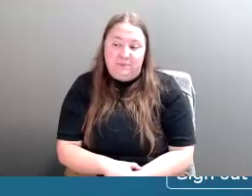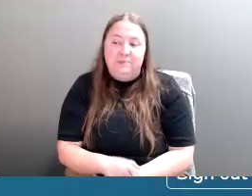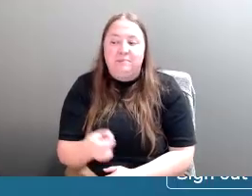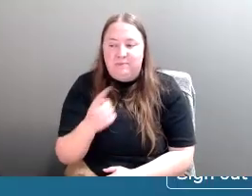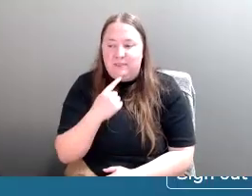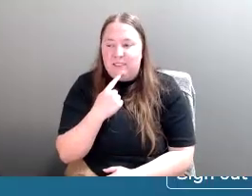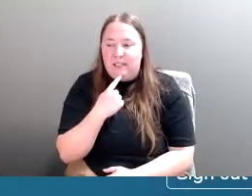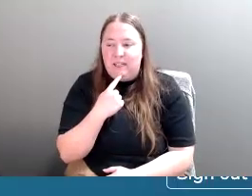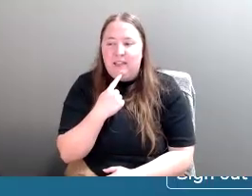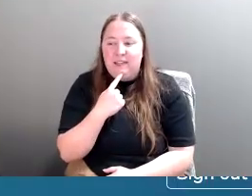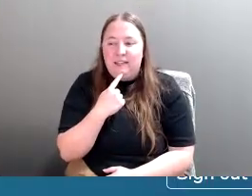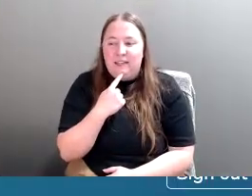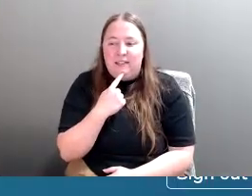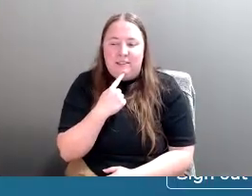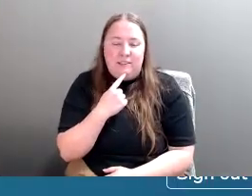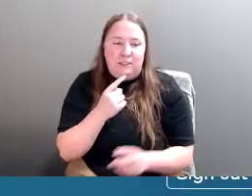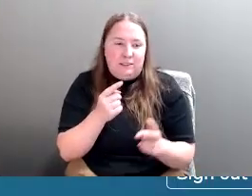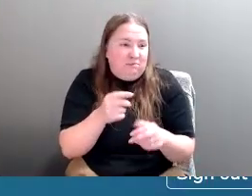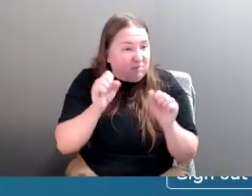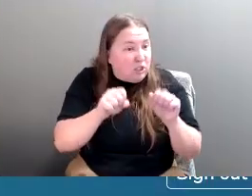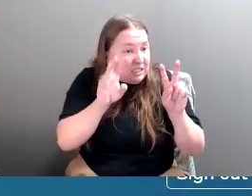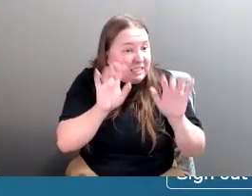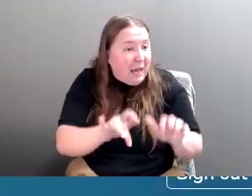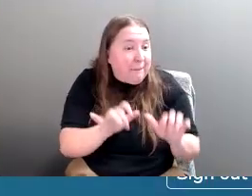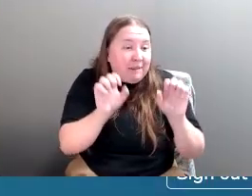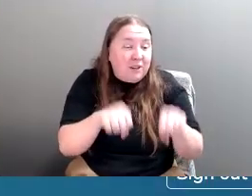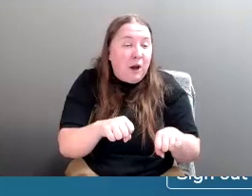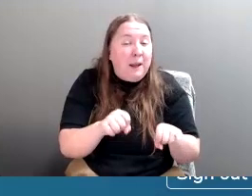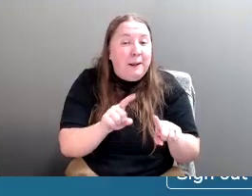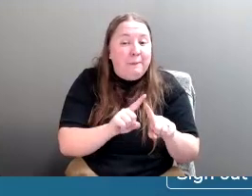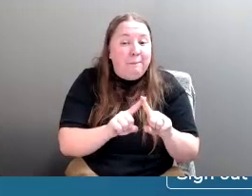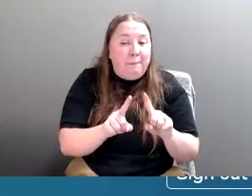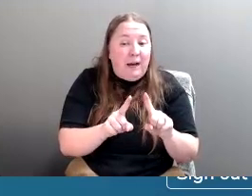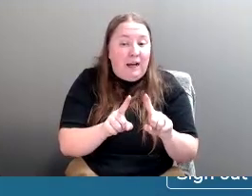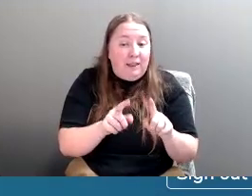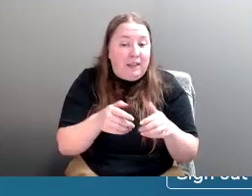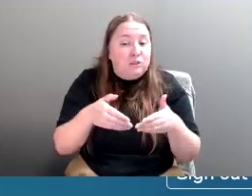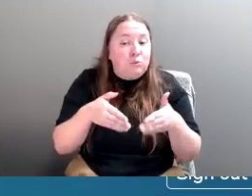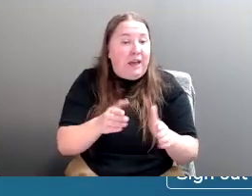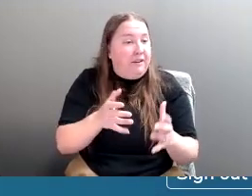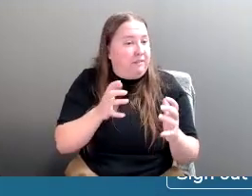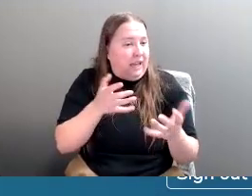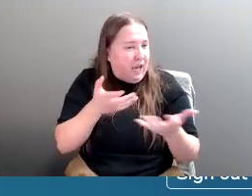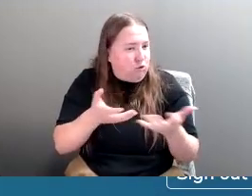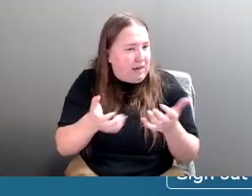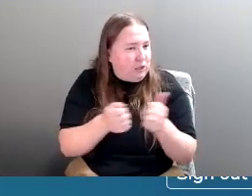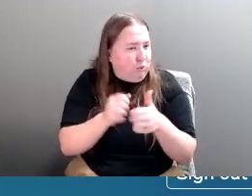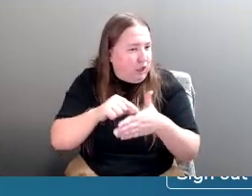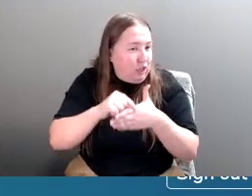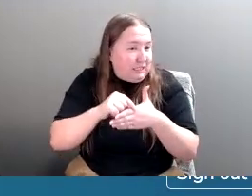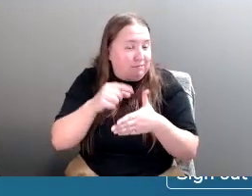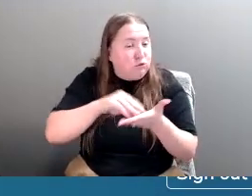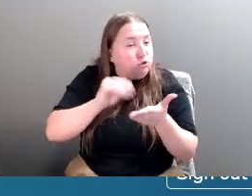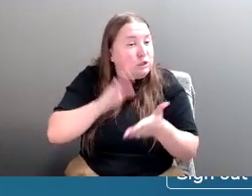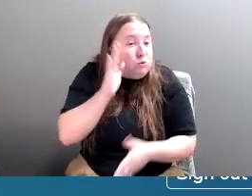Now, some say, well, wait a minute, they could just type it. And I would say, you know what? That's a way of interacting with the content that they will learn.